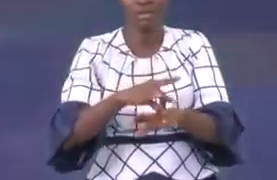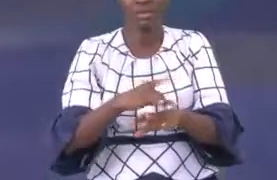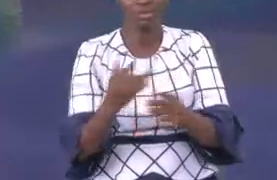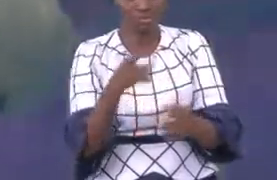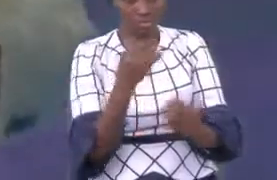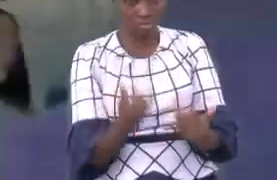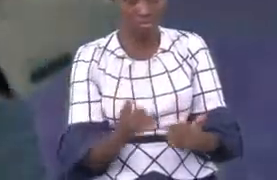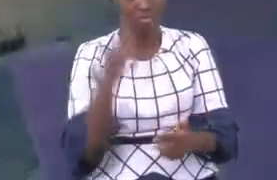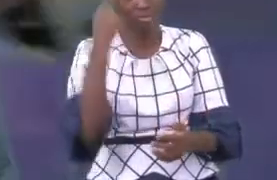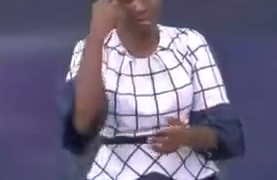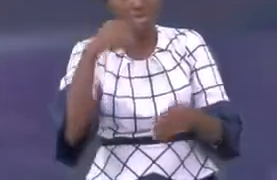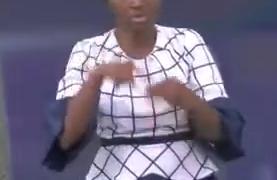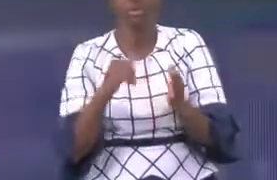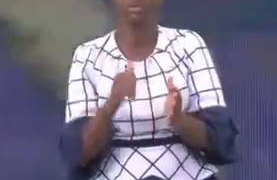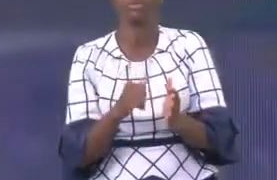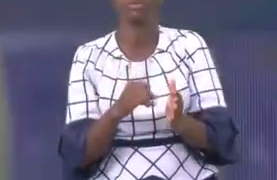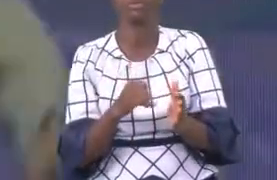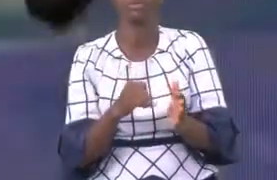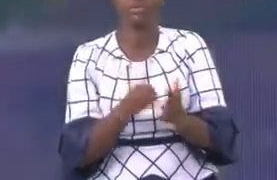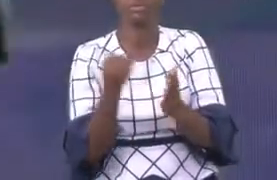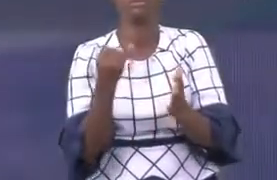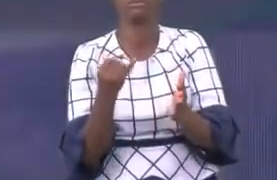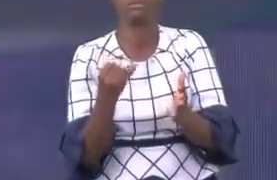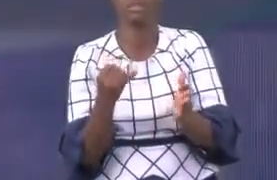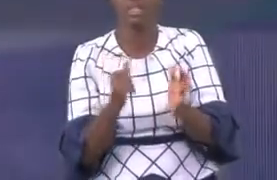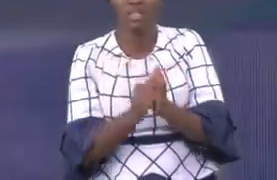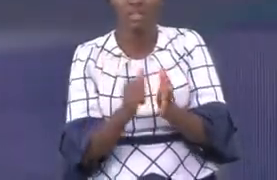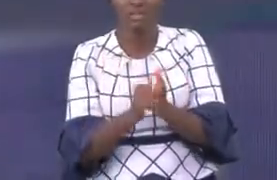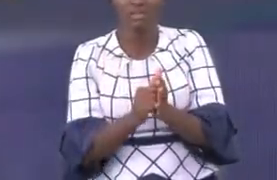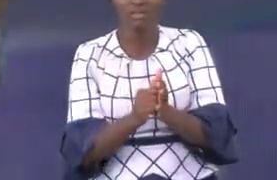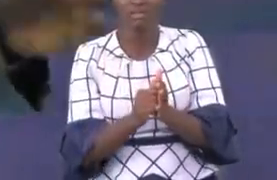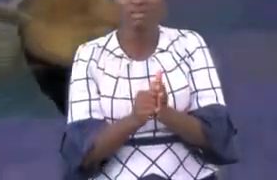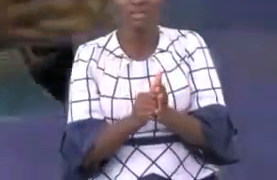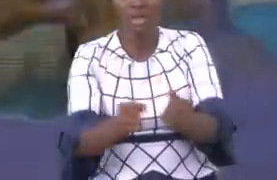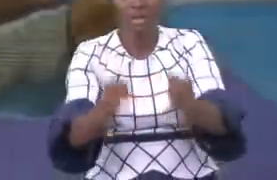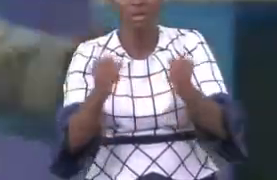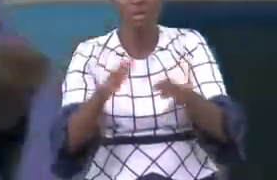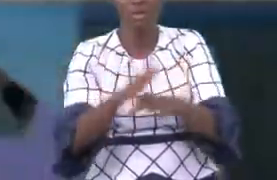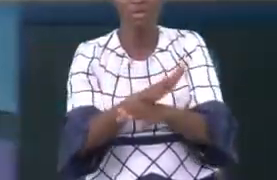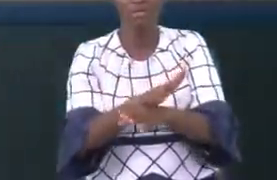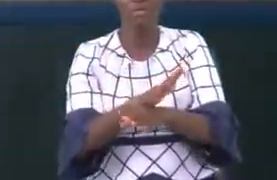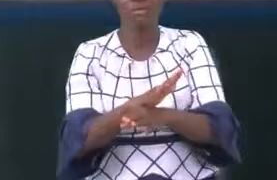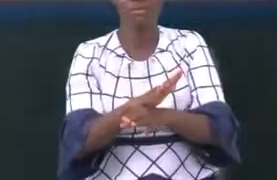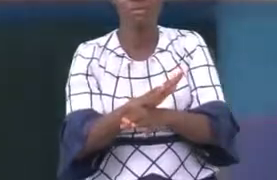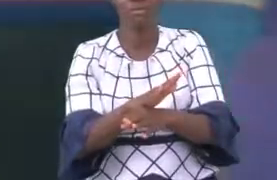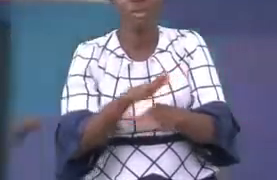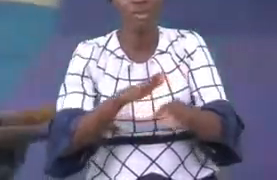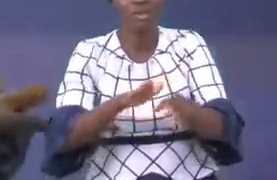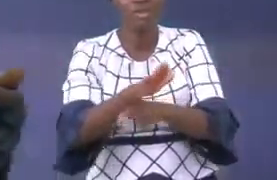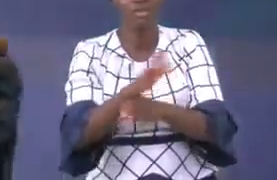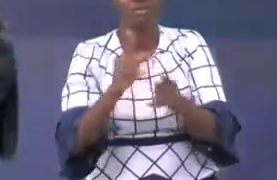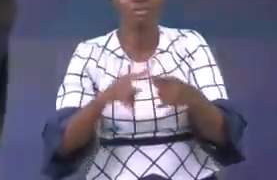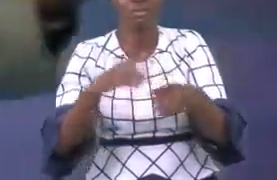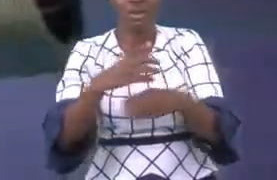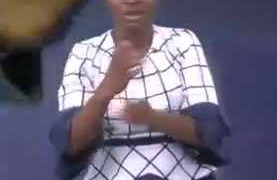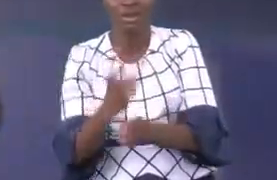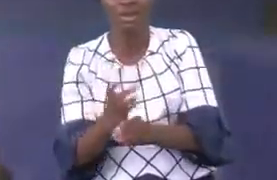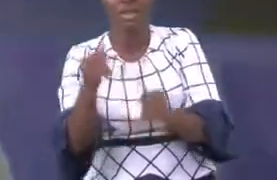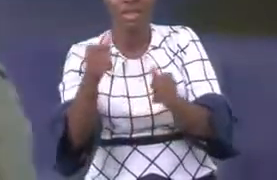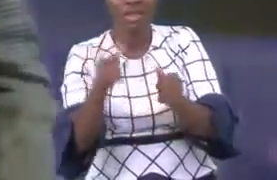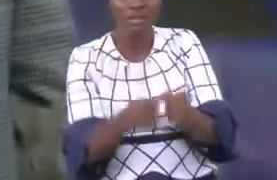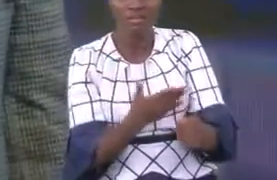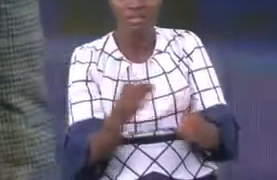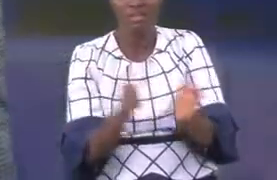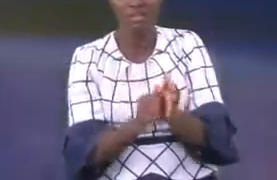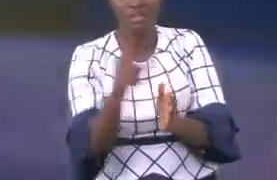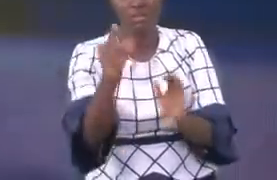enough, powerful enough to create everything you can see and everything you cannot see except to use a